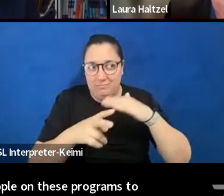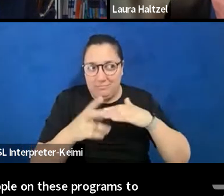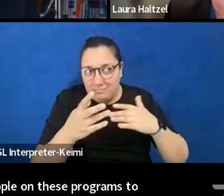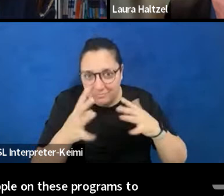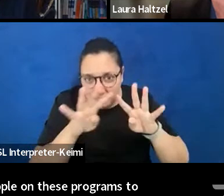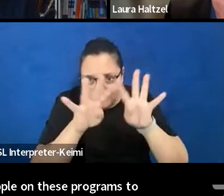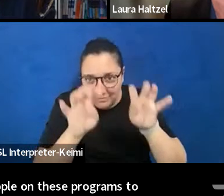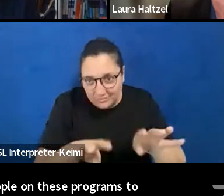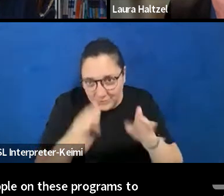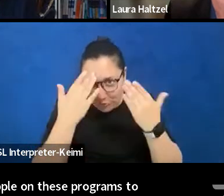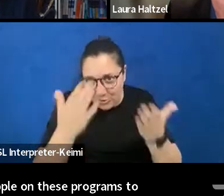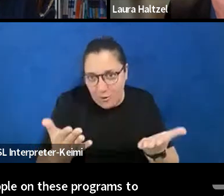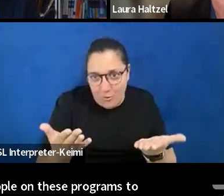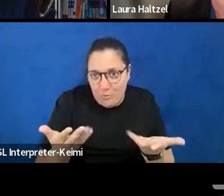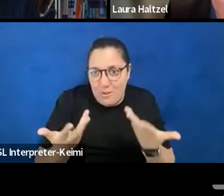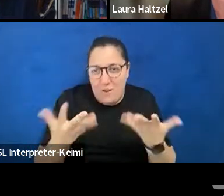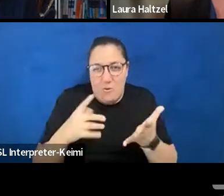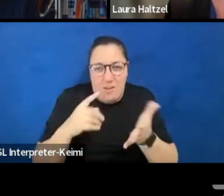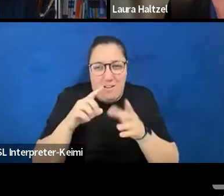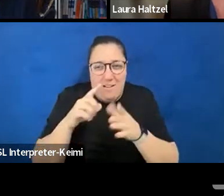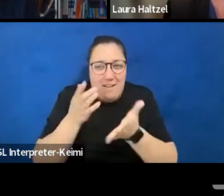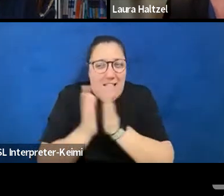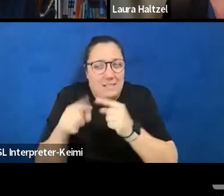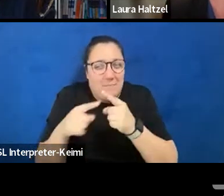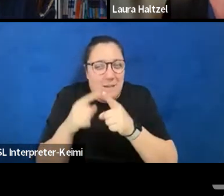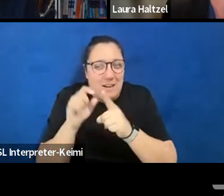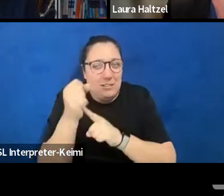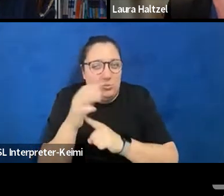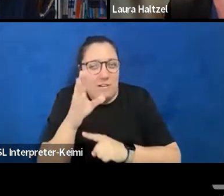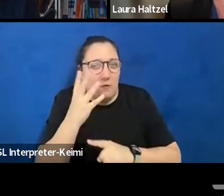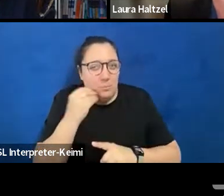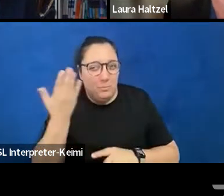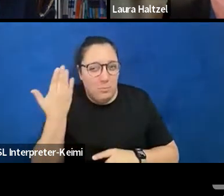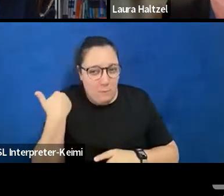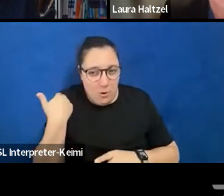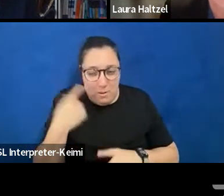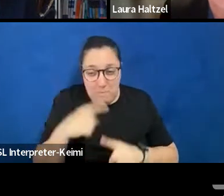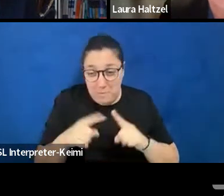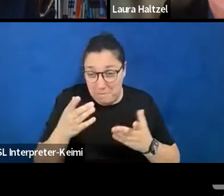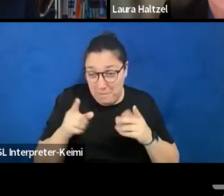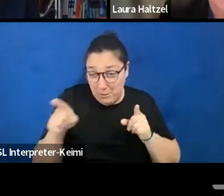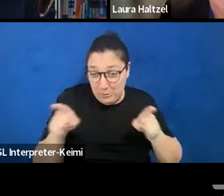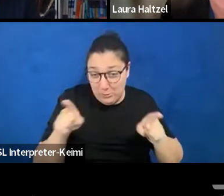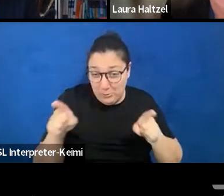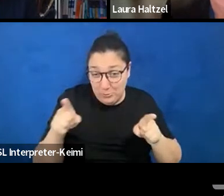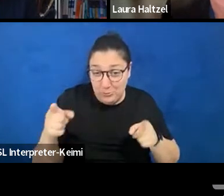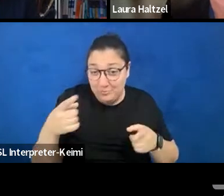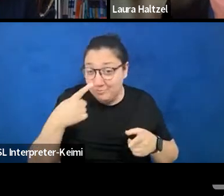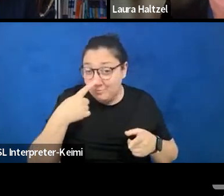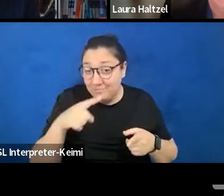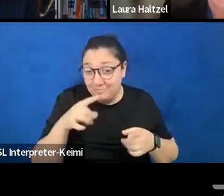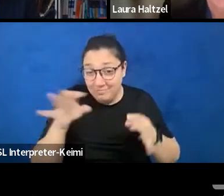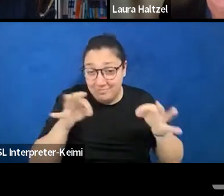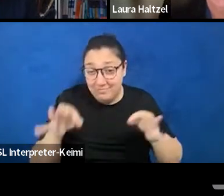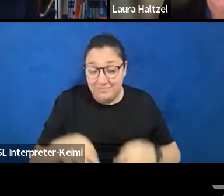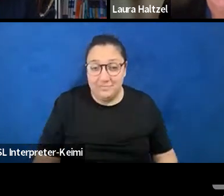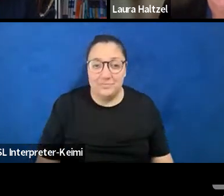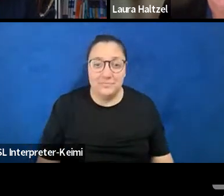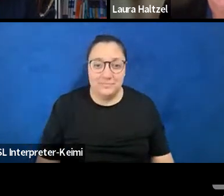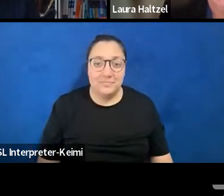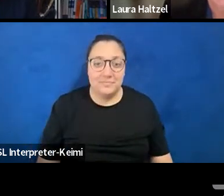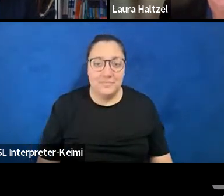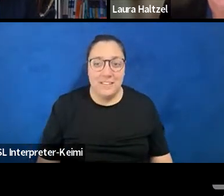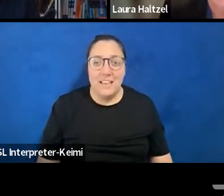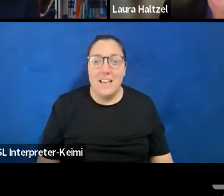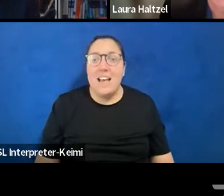about a scenario we've literally never been in before, but maybe Tracy, do you have any thoughts on what this means? Well, I'm sure Laura has